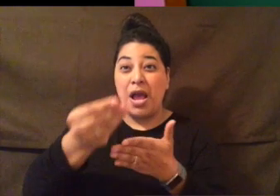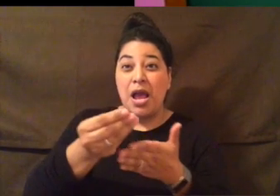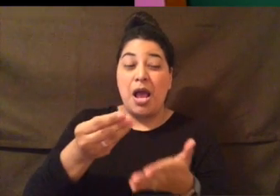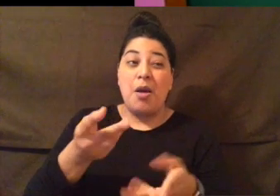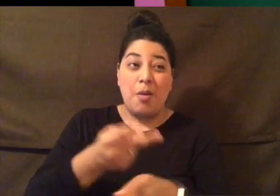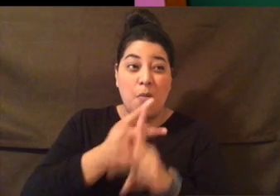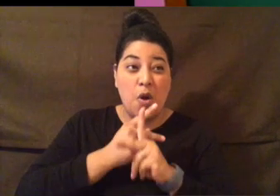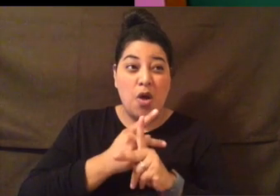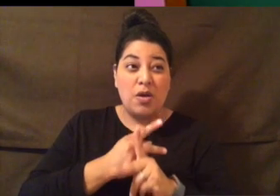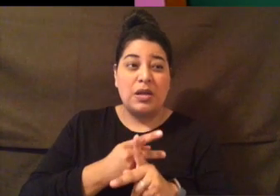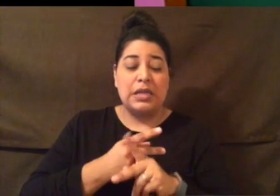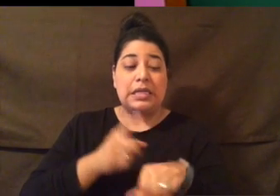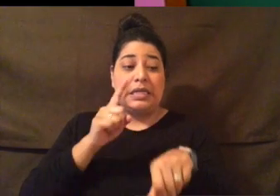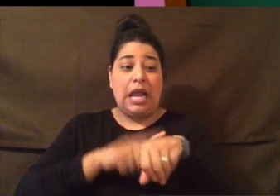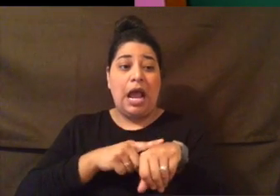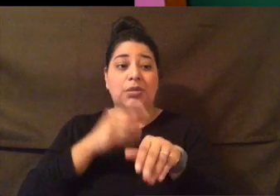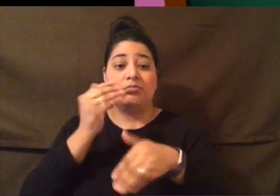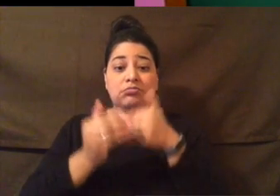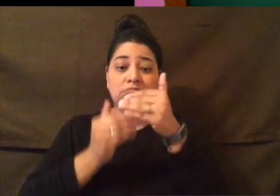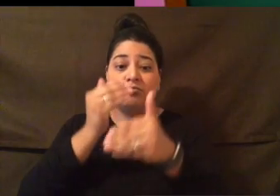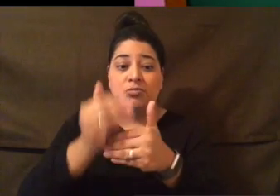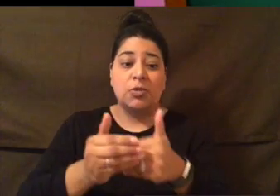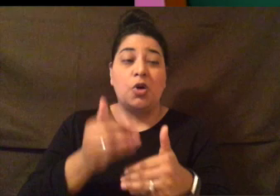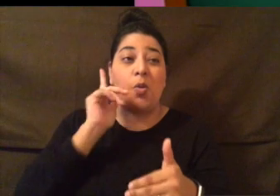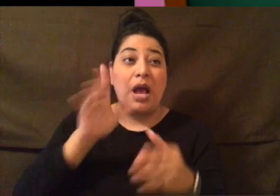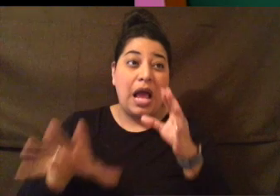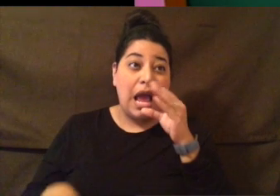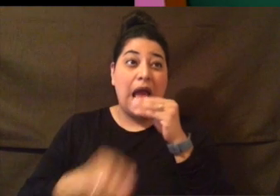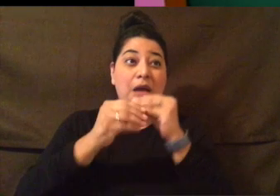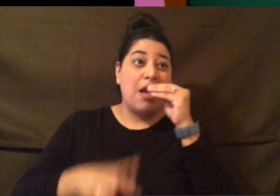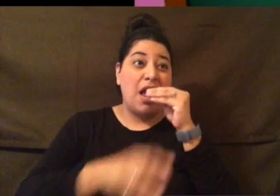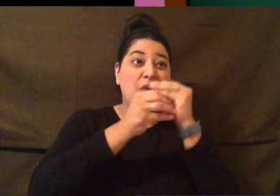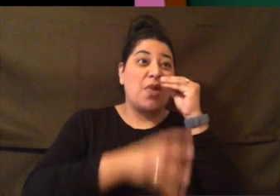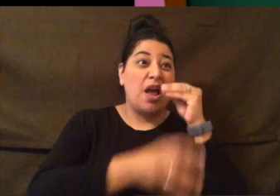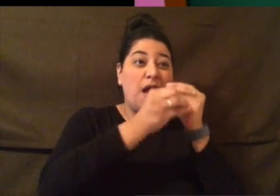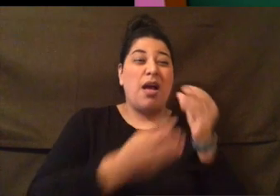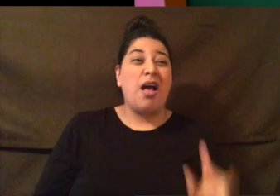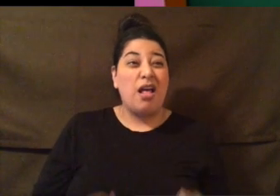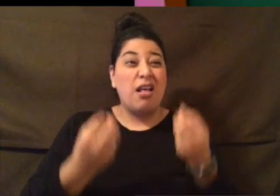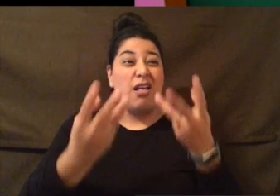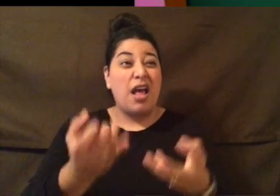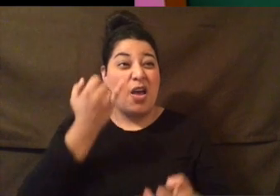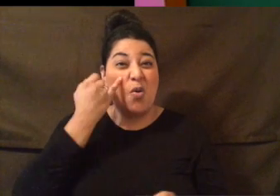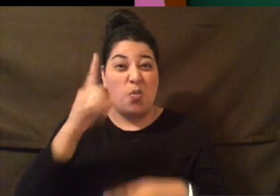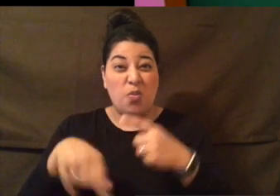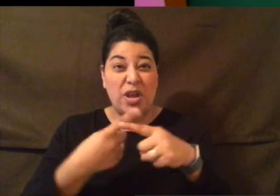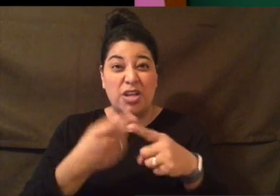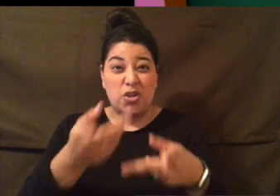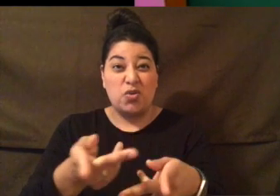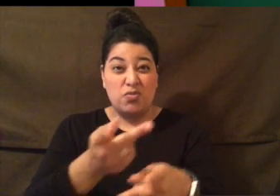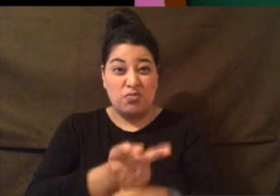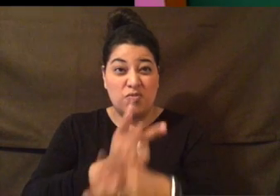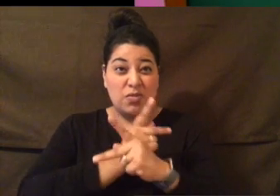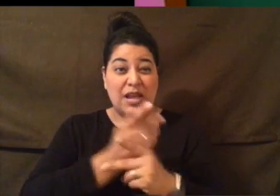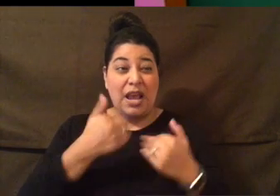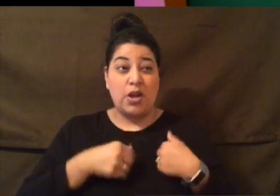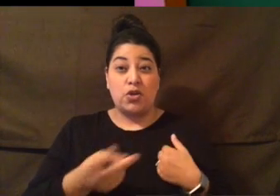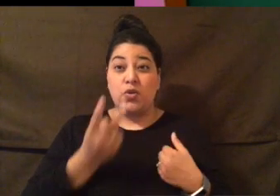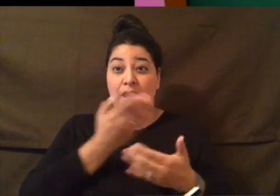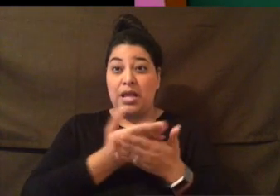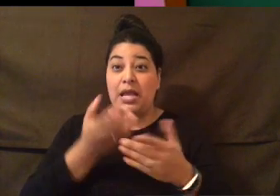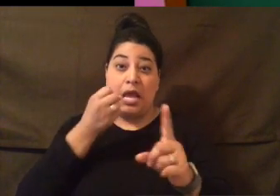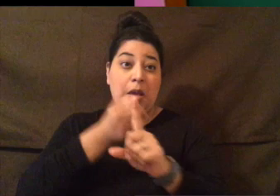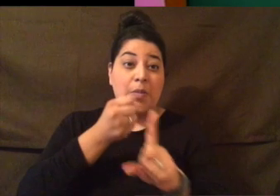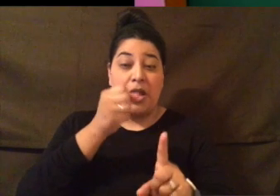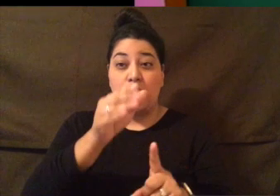borrowed. Over time, the interest that you pay will add up to be a lot. When you take a loan, there are two things that will affect